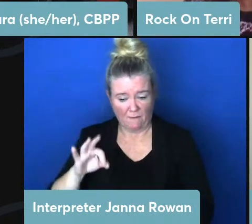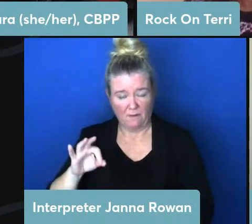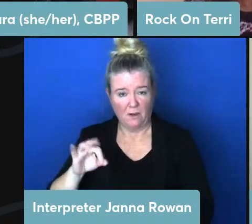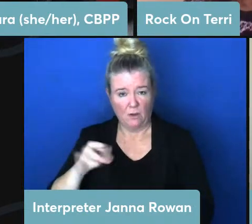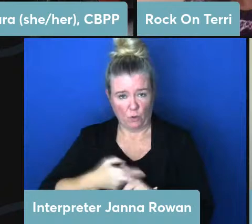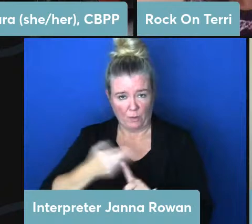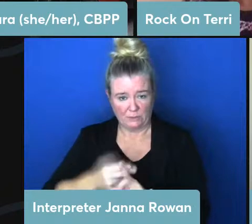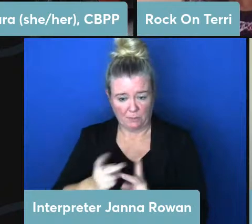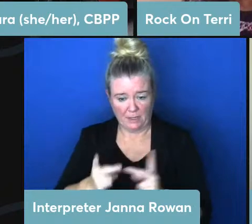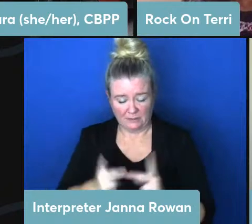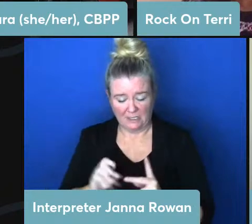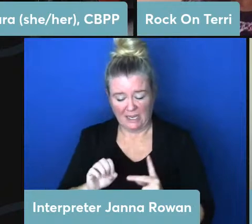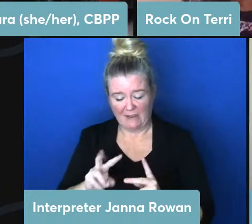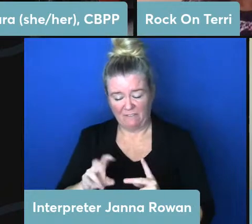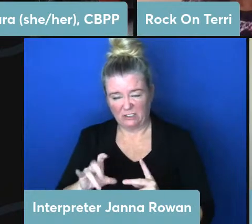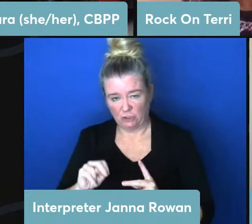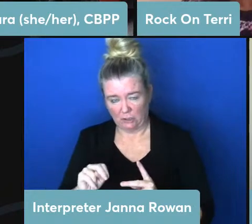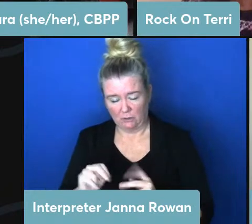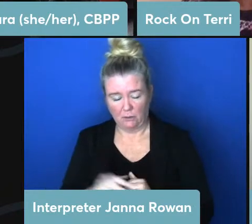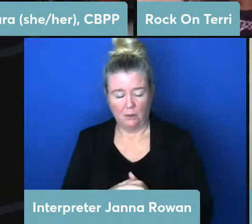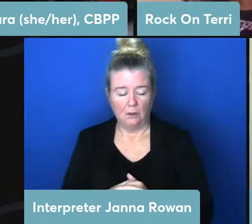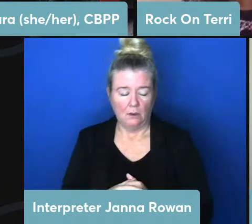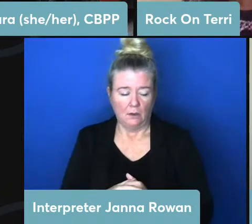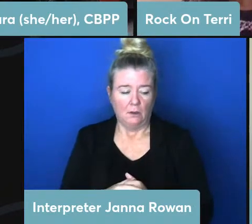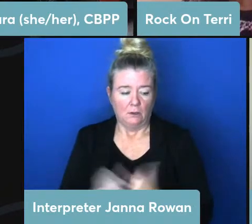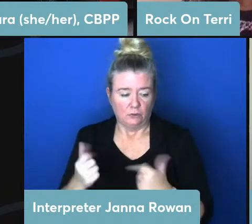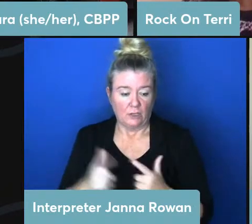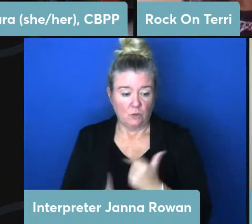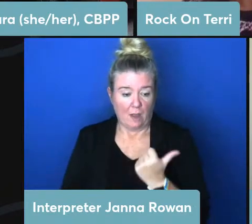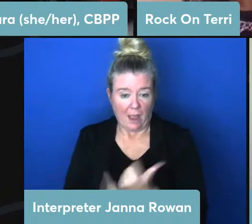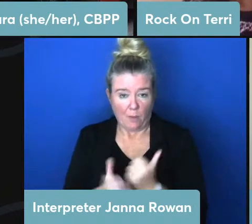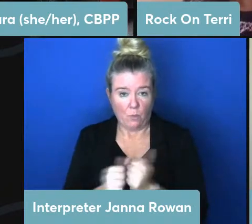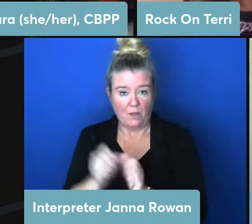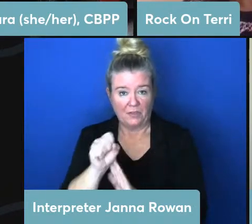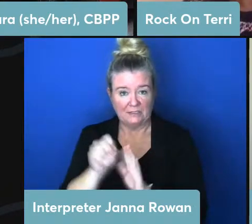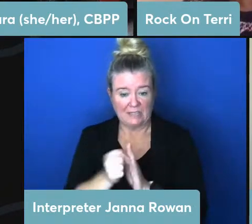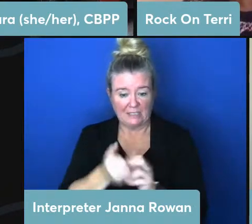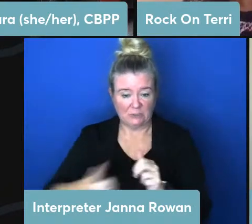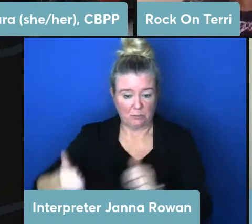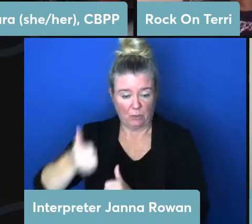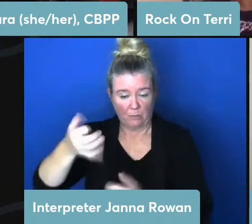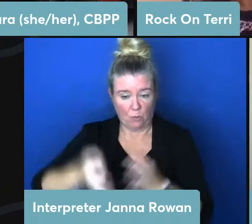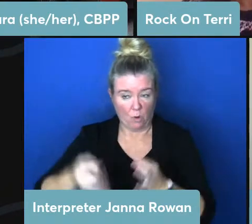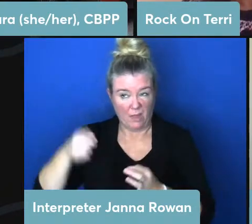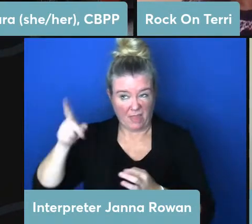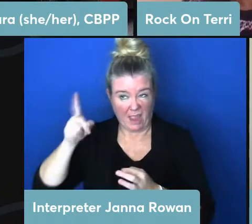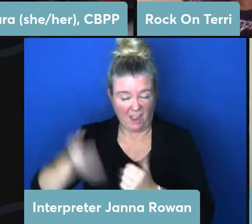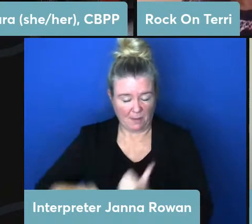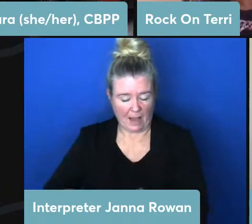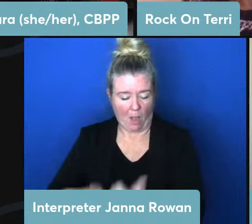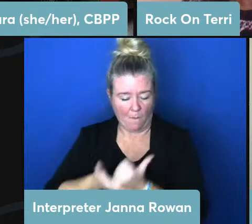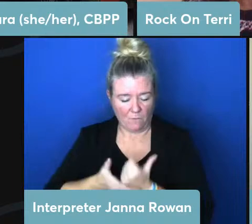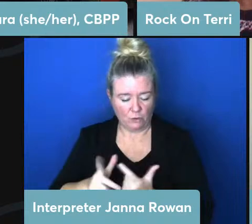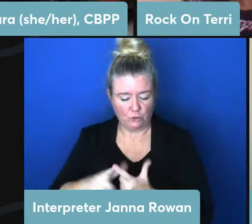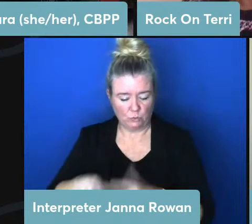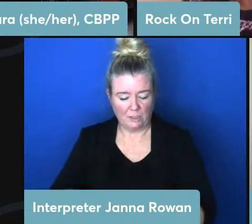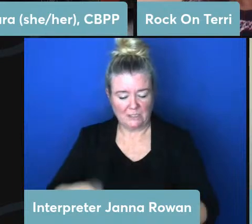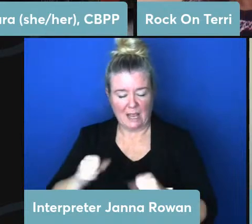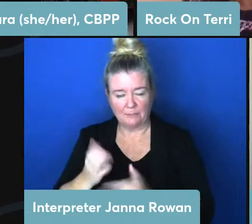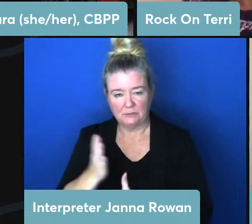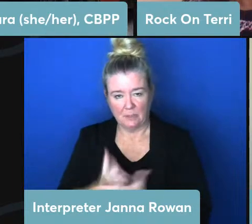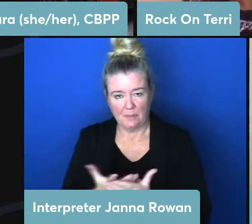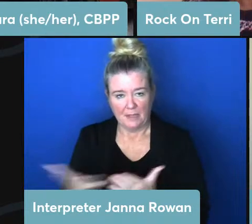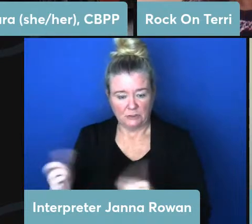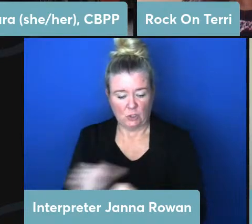for ways to diminish that threat. Our state Supreme Court, I'll add, has been really helpful in adopting some measures that worked